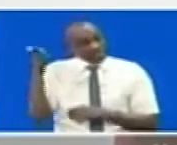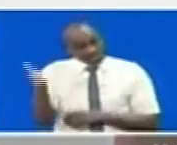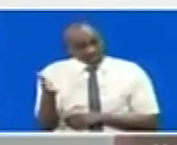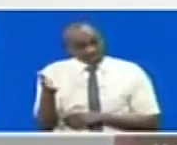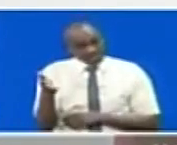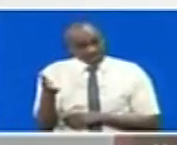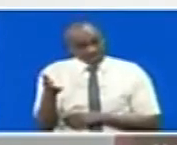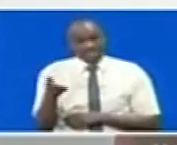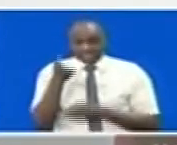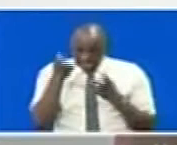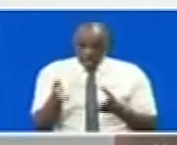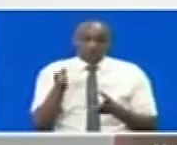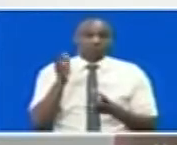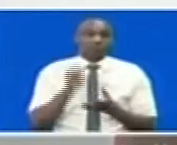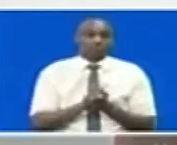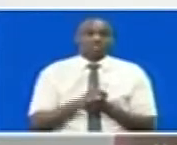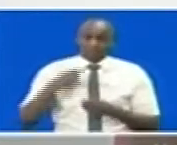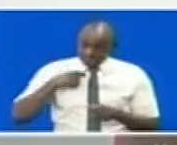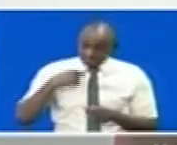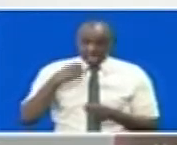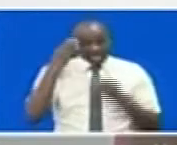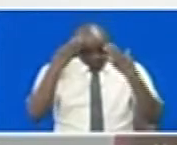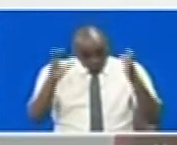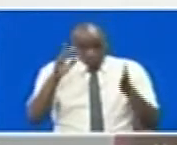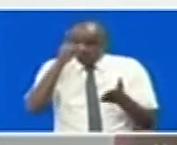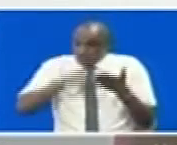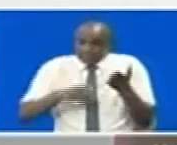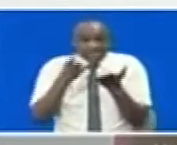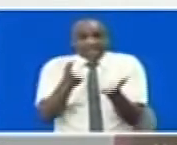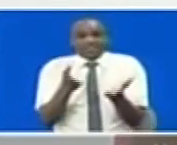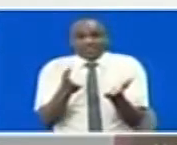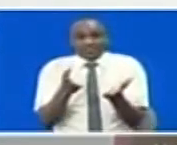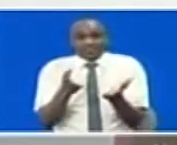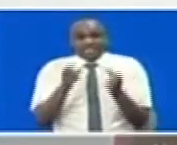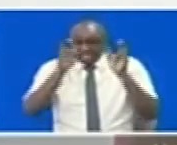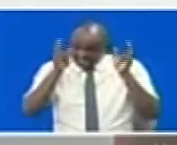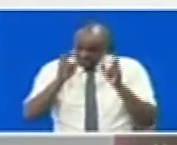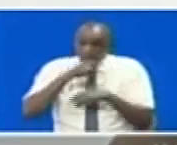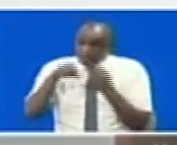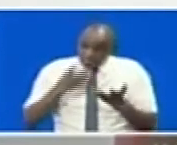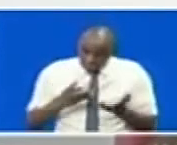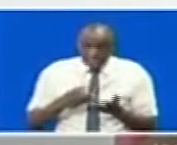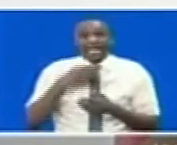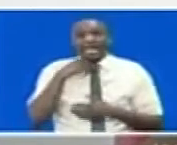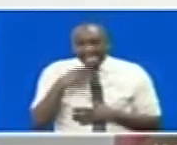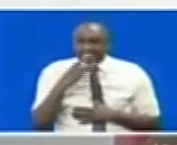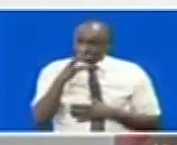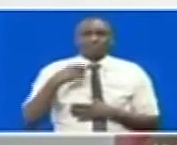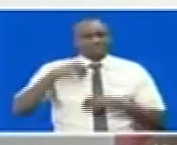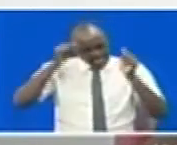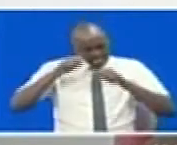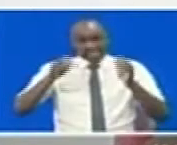not a service to Kenyans, I don't know what is. The issue of hate speech, I agree